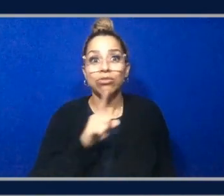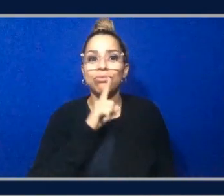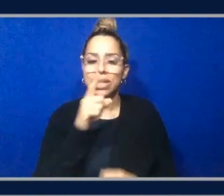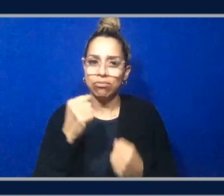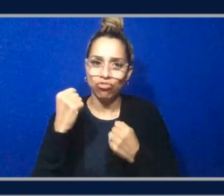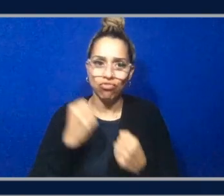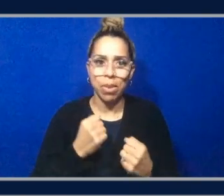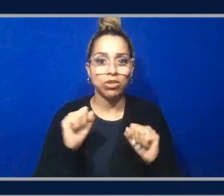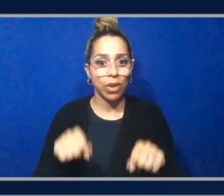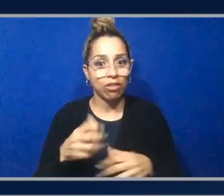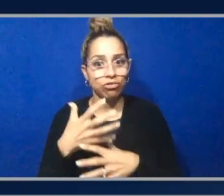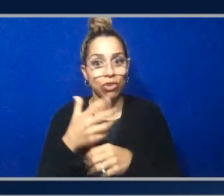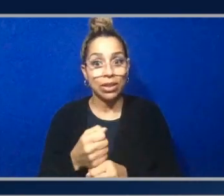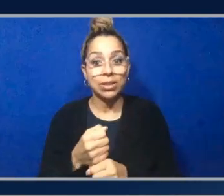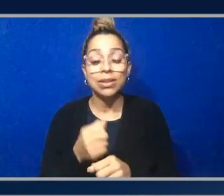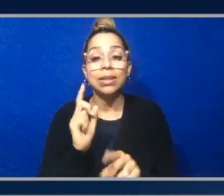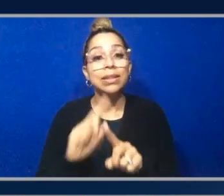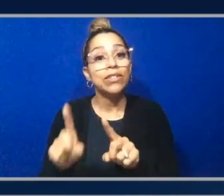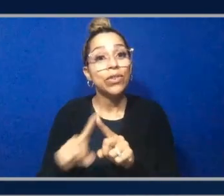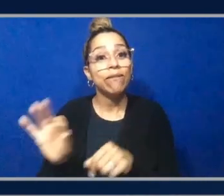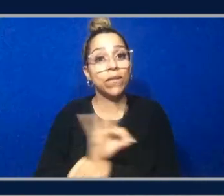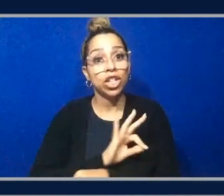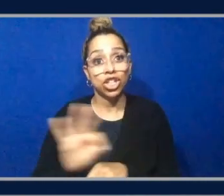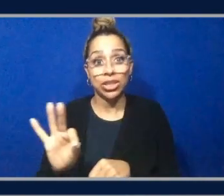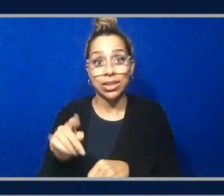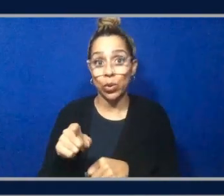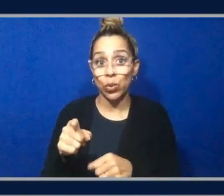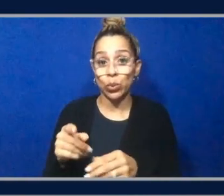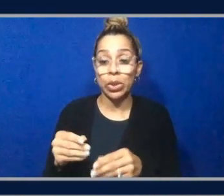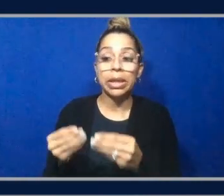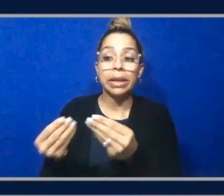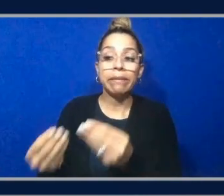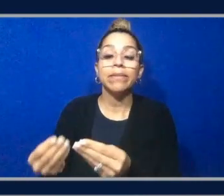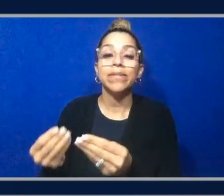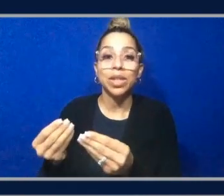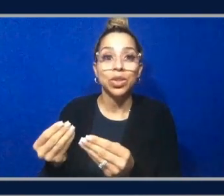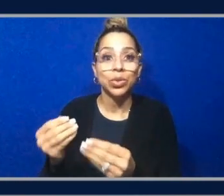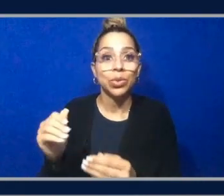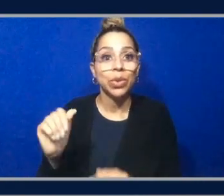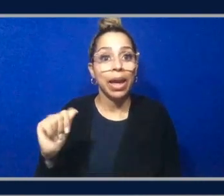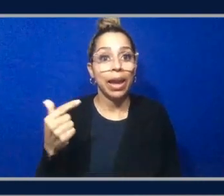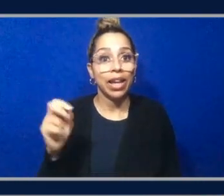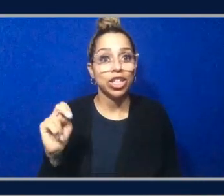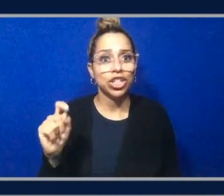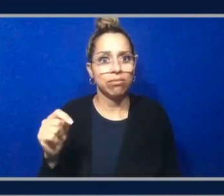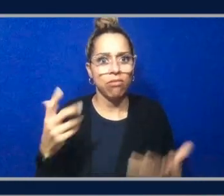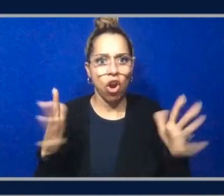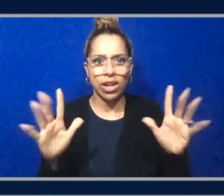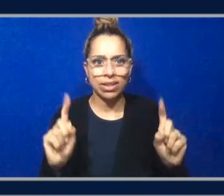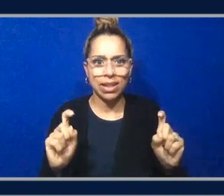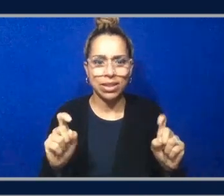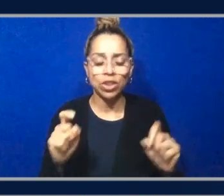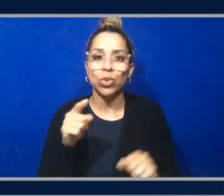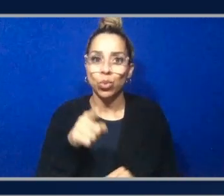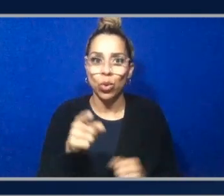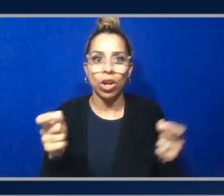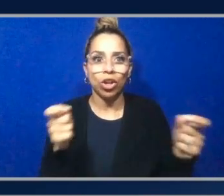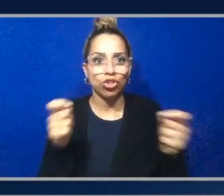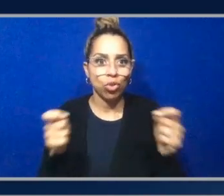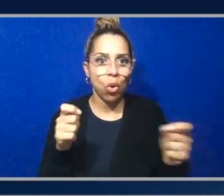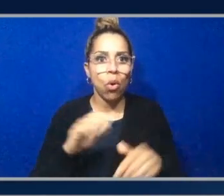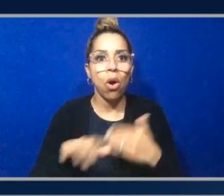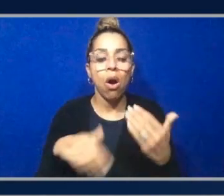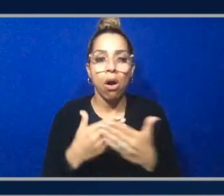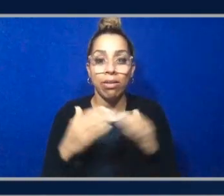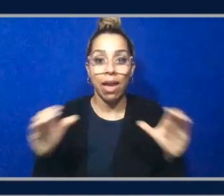the functions that you give to your agent have been tested. You are in control of what are the actions that the LLM can perform in the